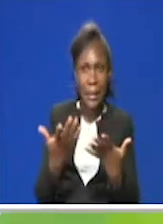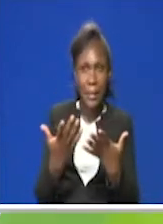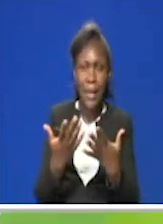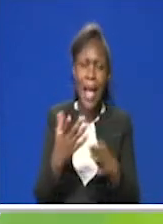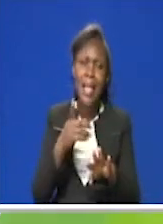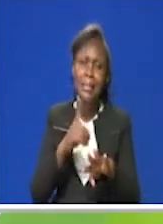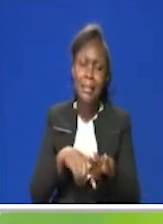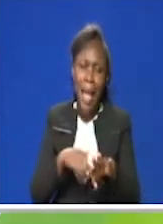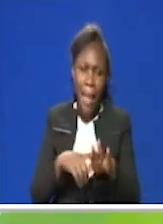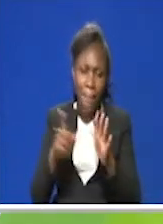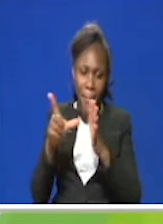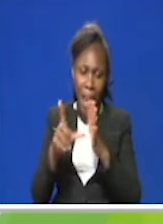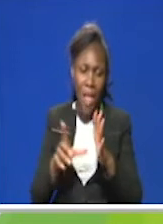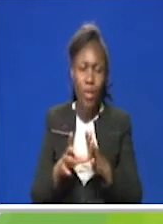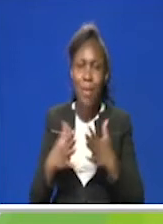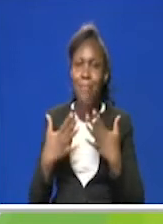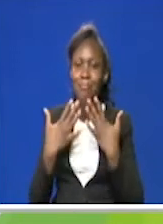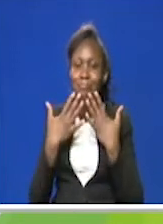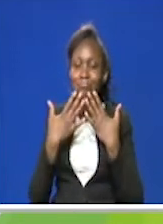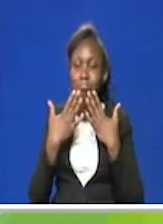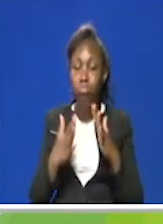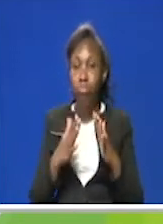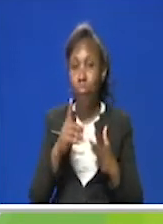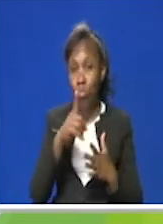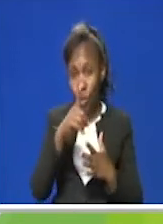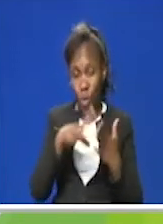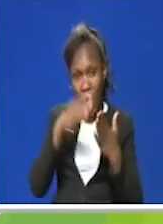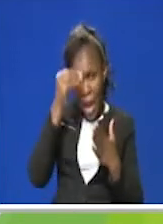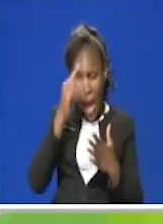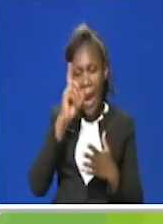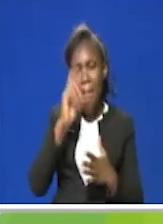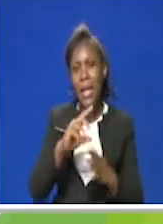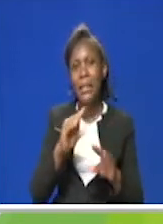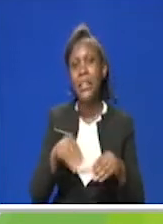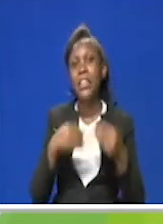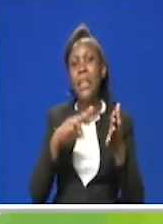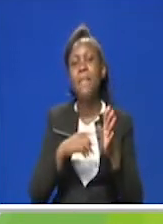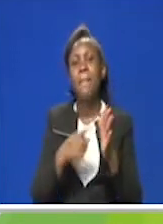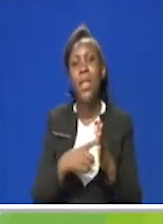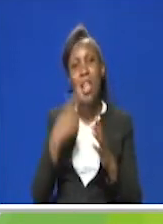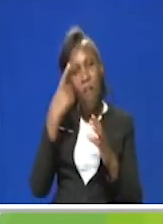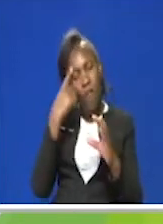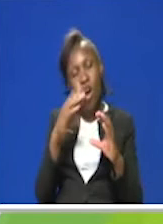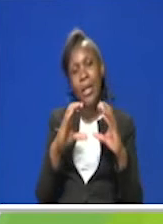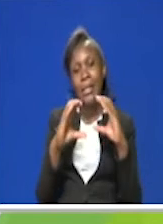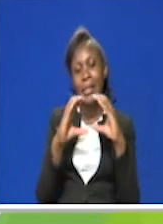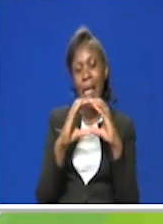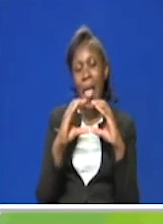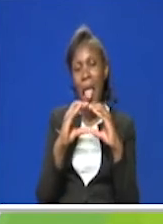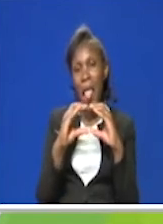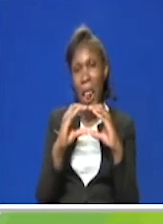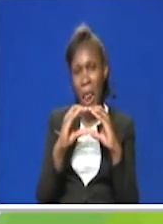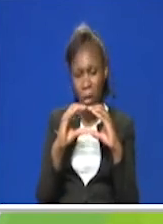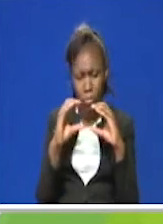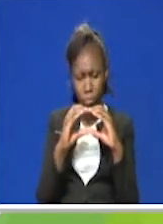the end of the lesson, the learner should be able to define what a cell